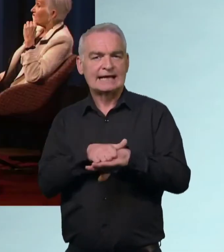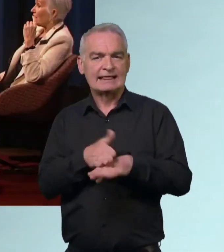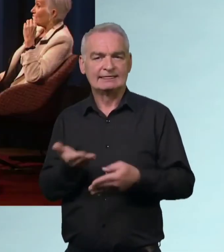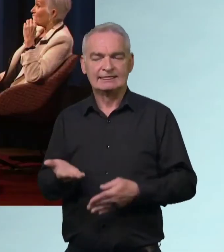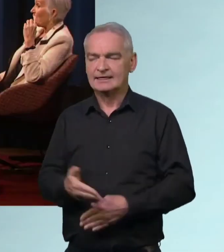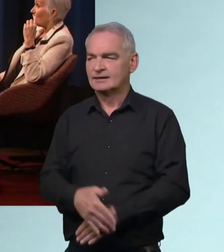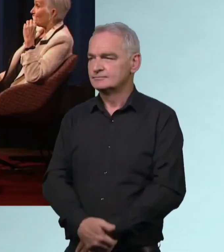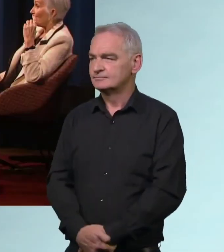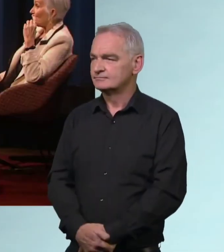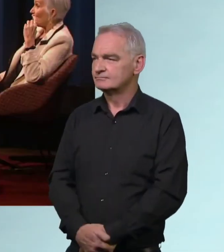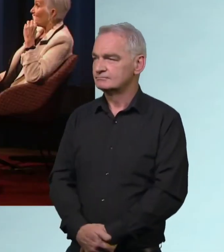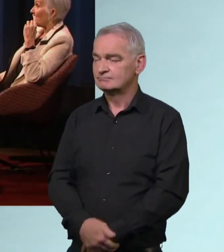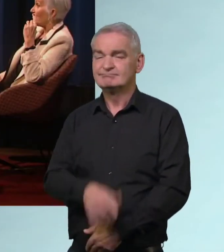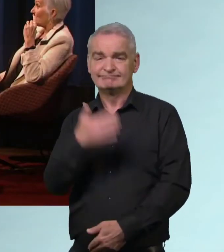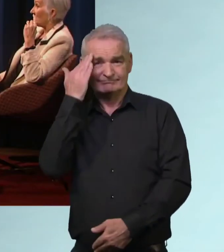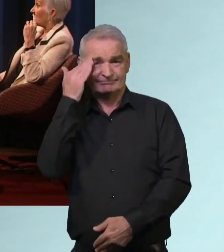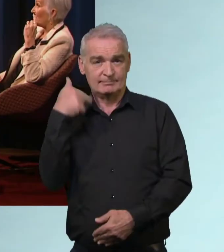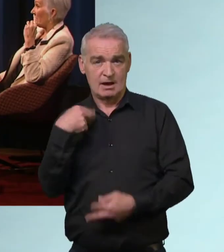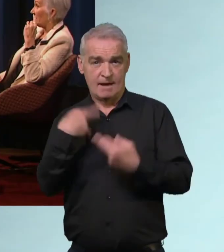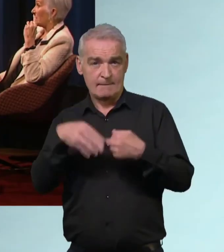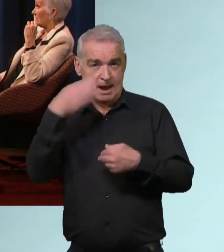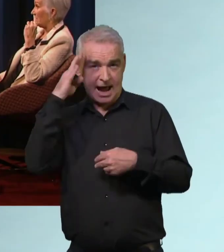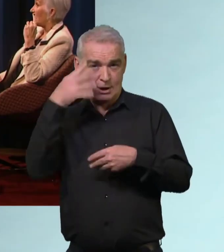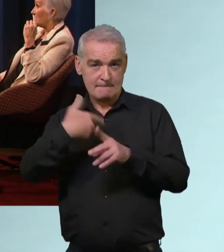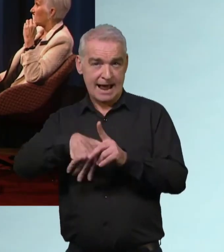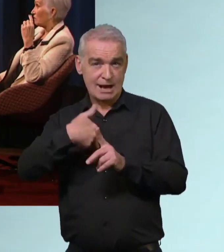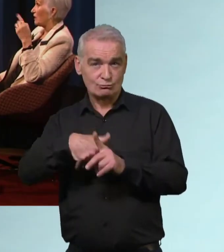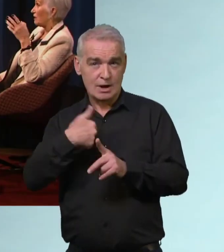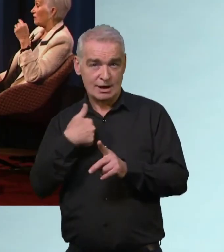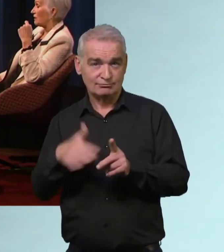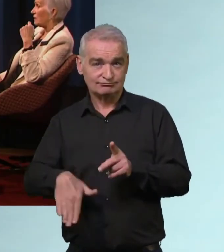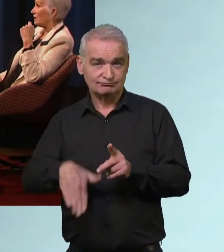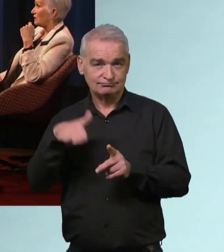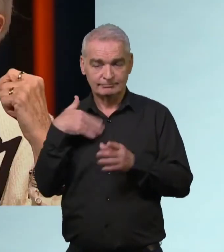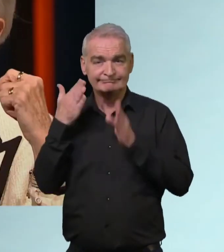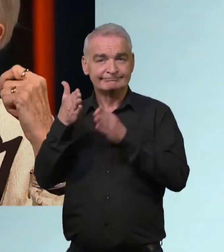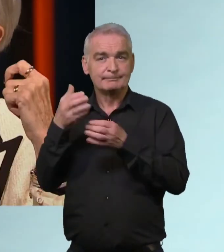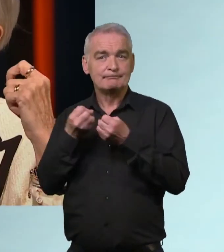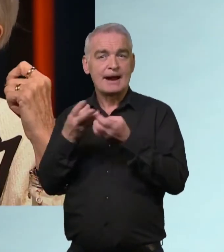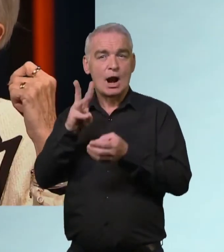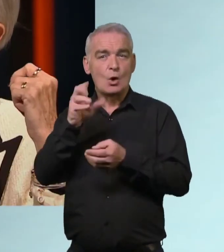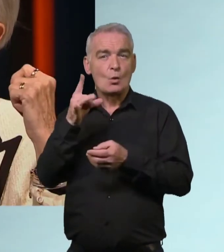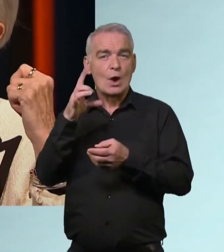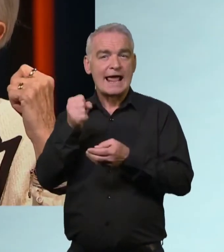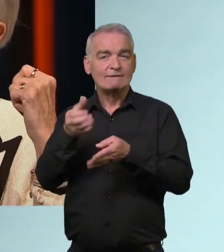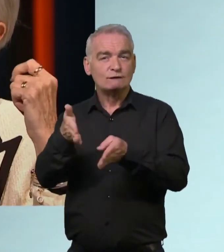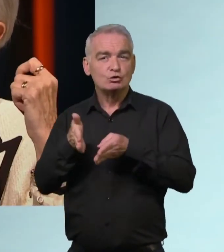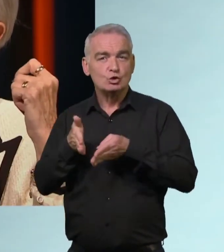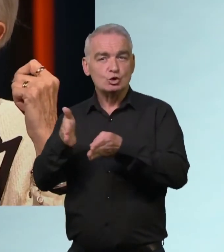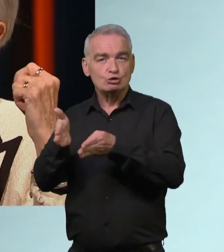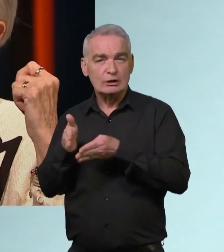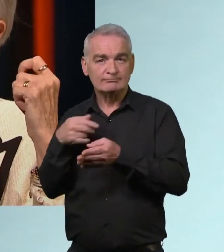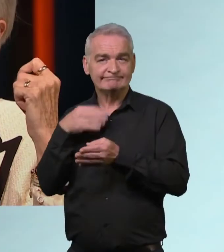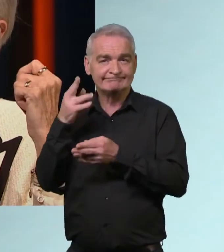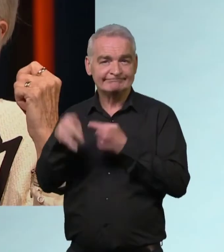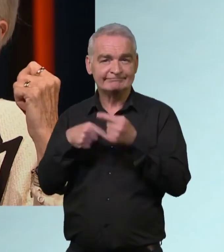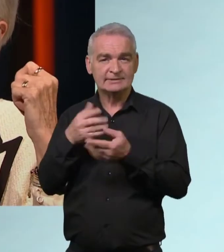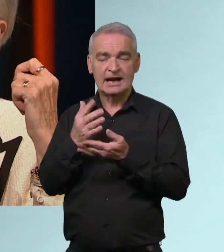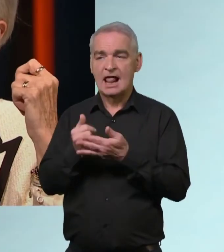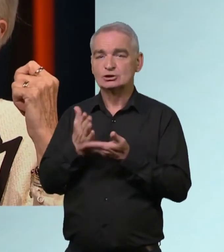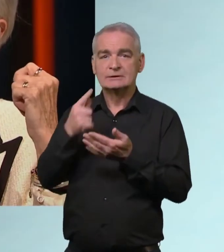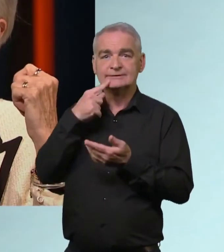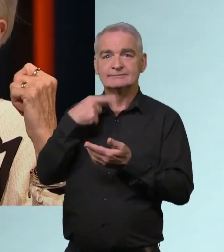I came from an Irish background, so we were very much into the wakes, the same as we are, as here. And so I was used to, you know,